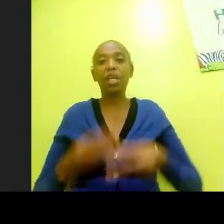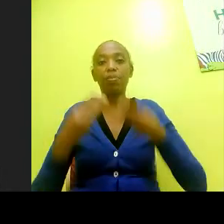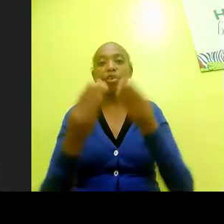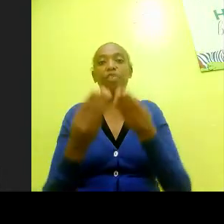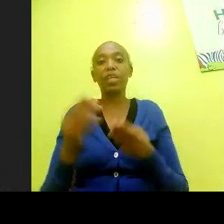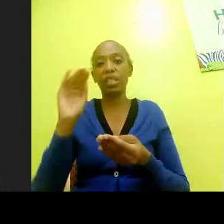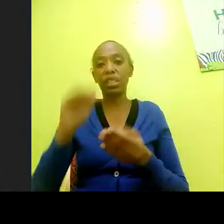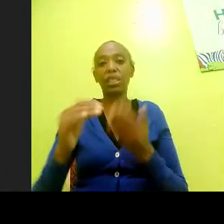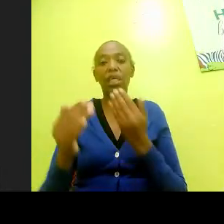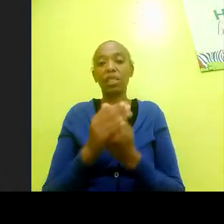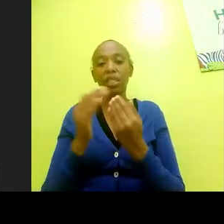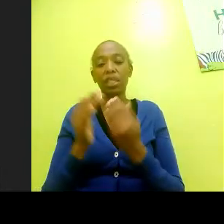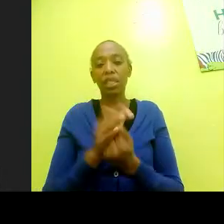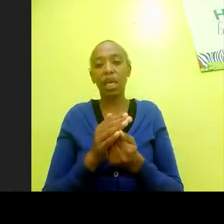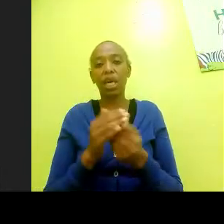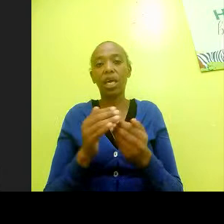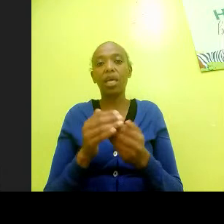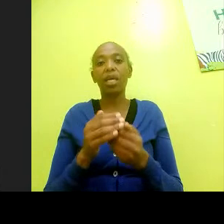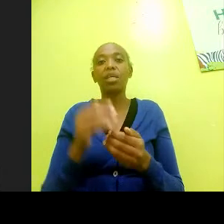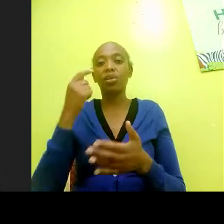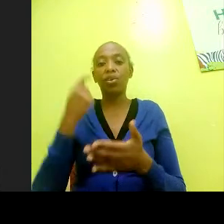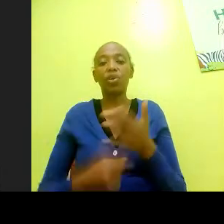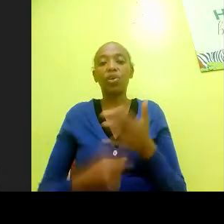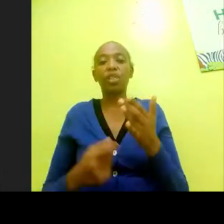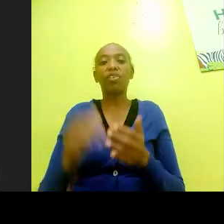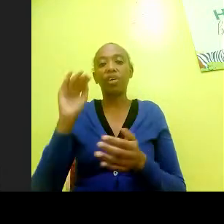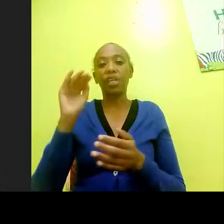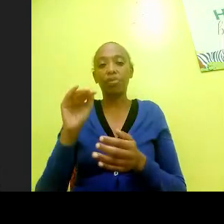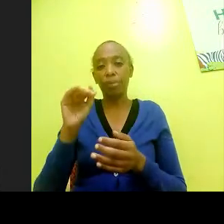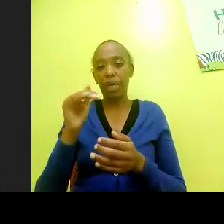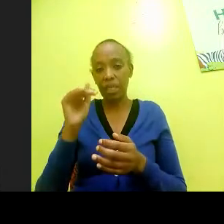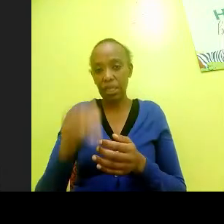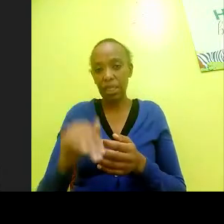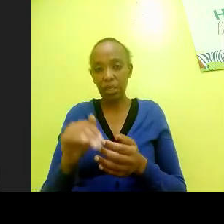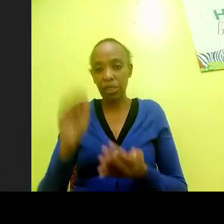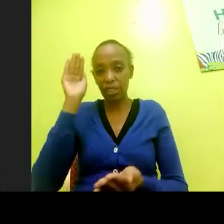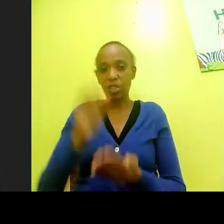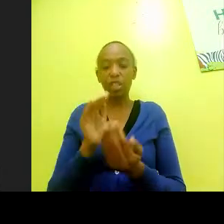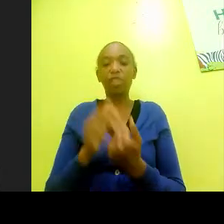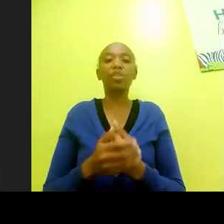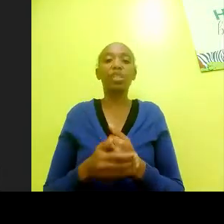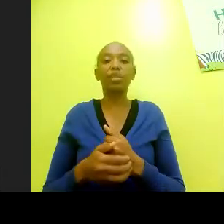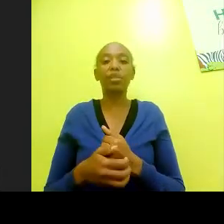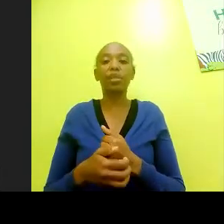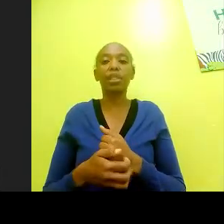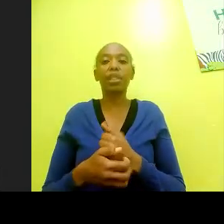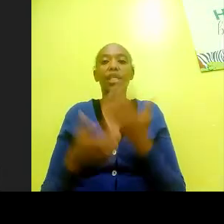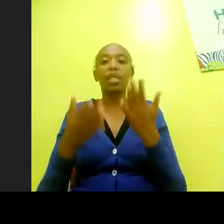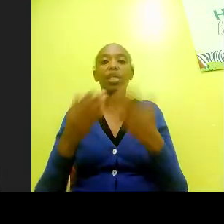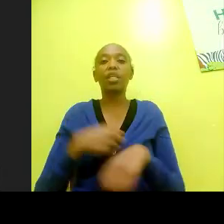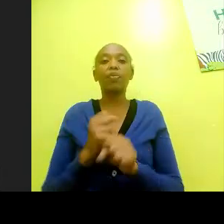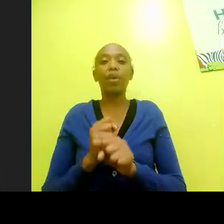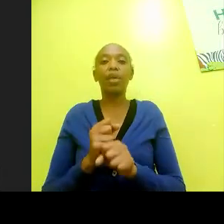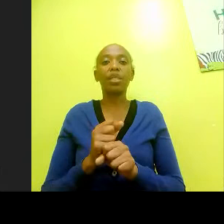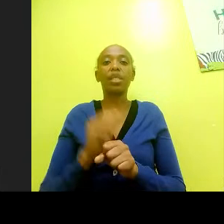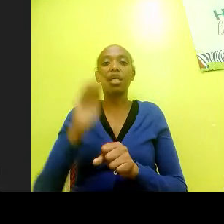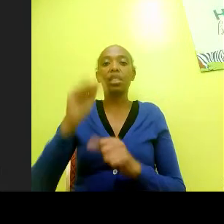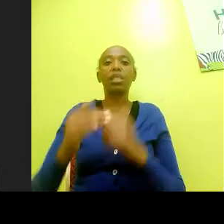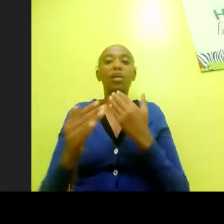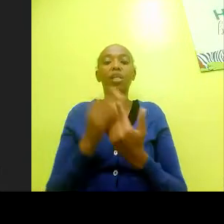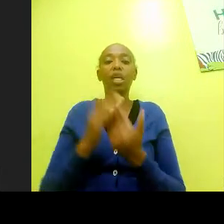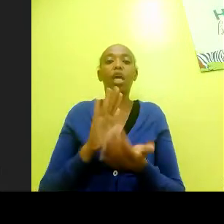childcare, the cost per child is significantly reduced. This makes childcare more